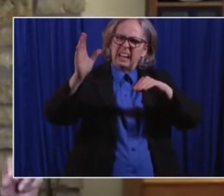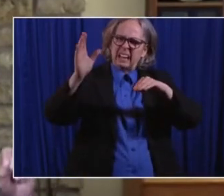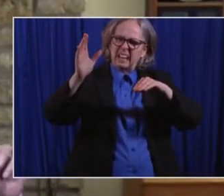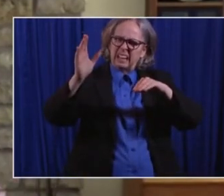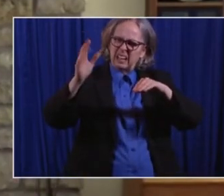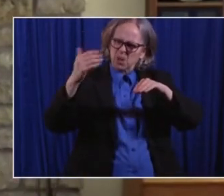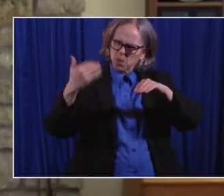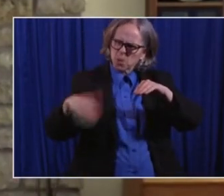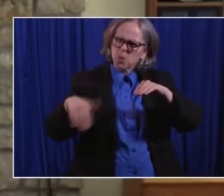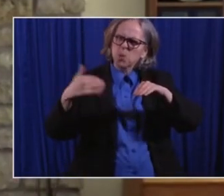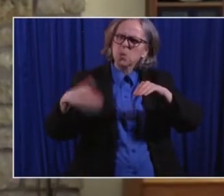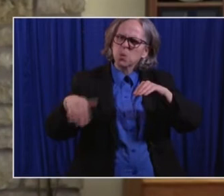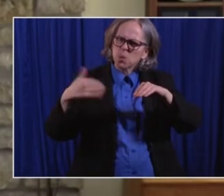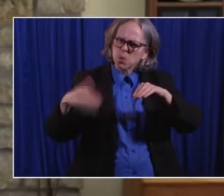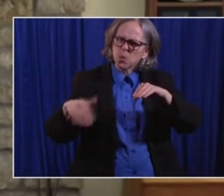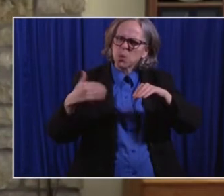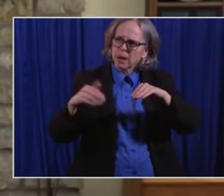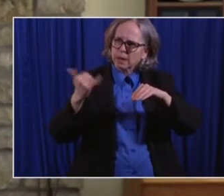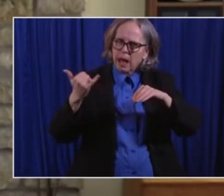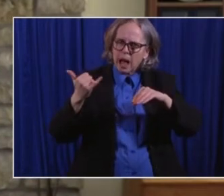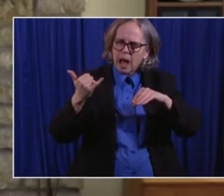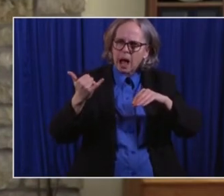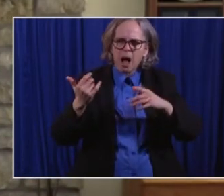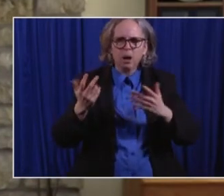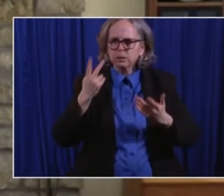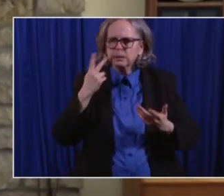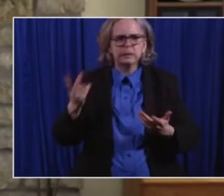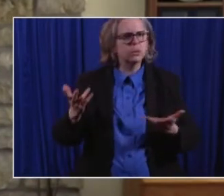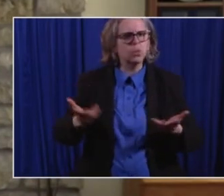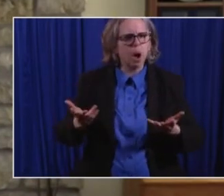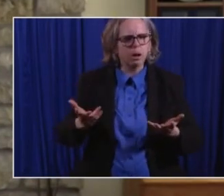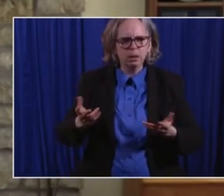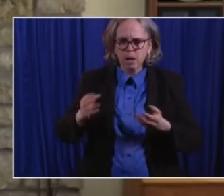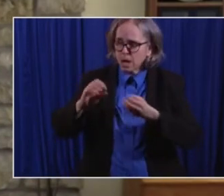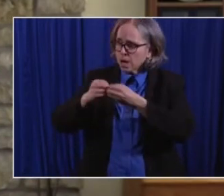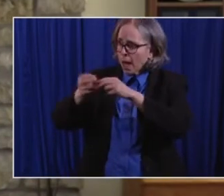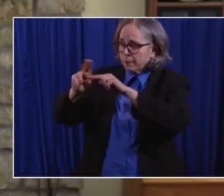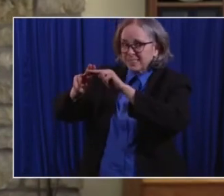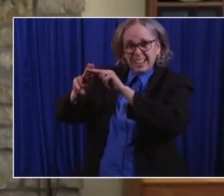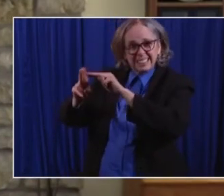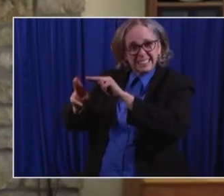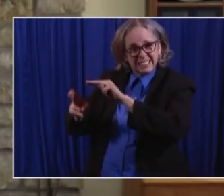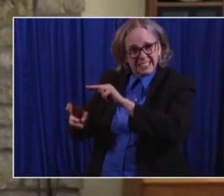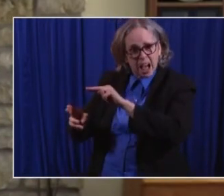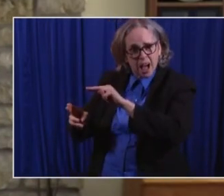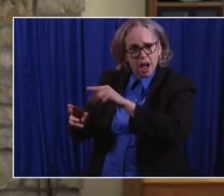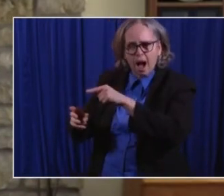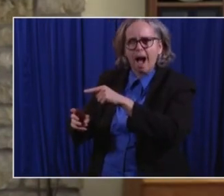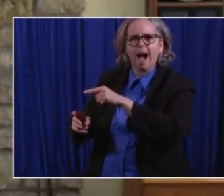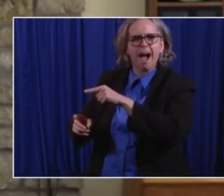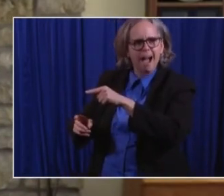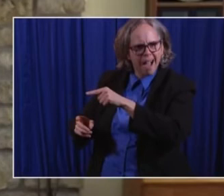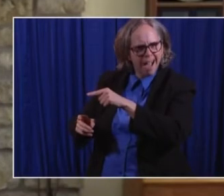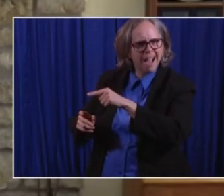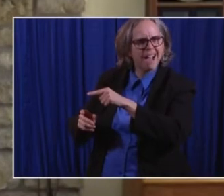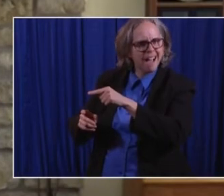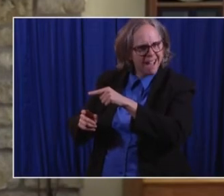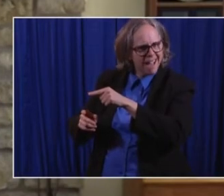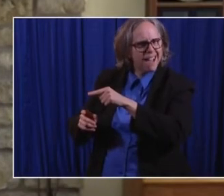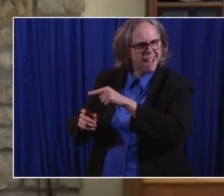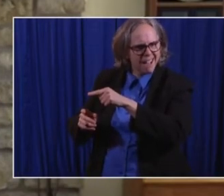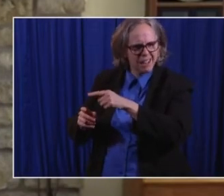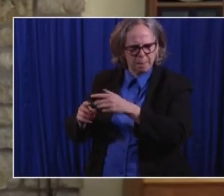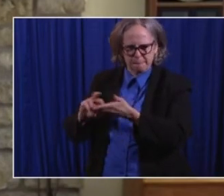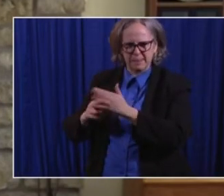more important than that is that the total COVID hospitalizations have gone down. So not only are nursing